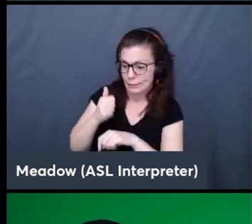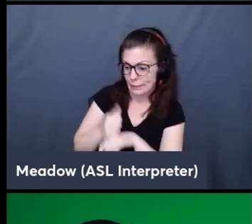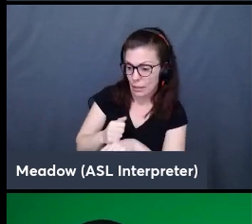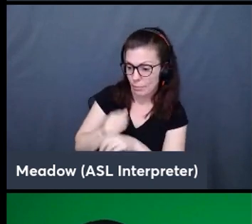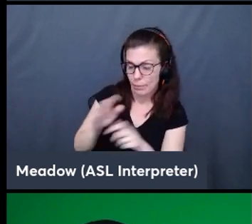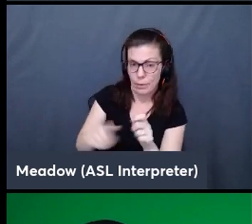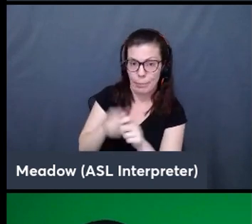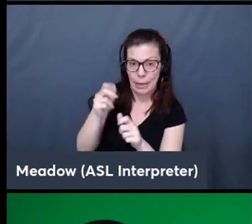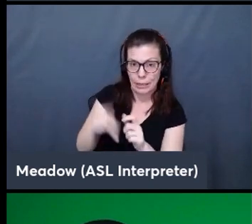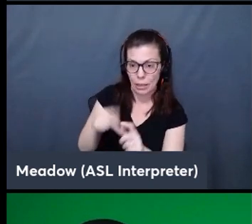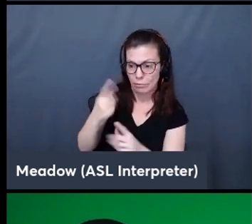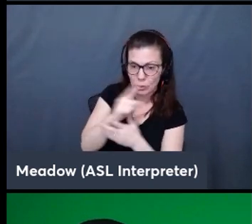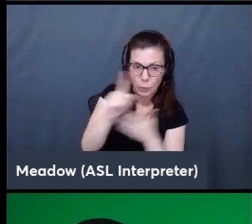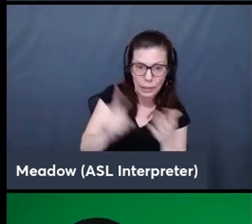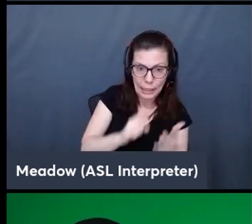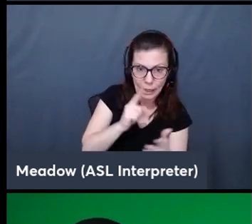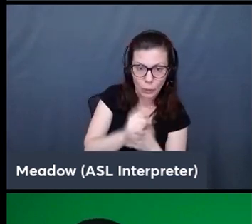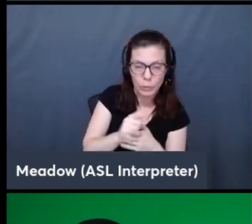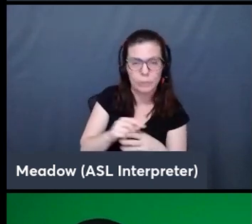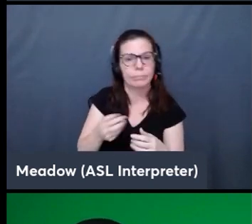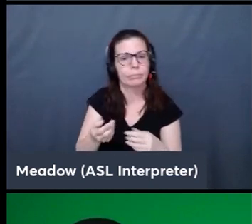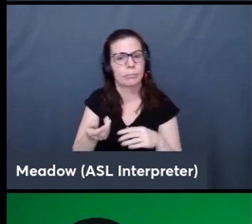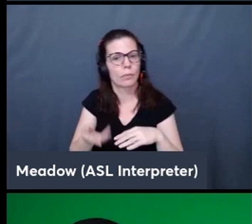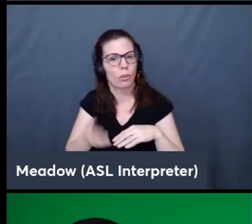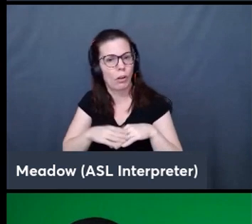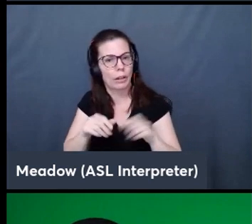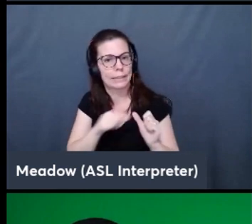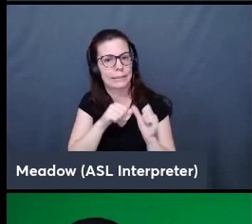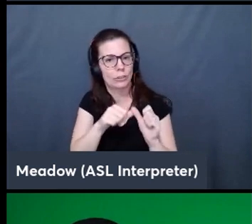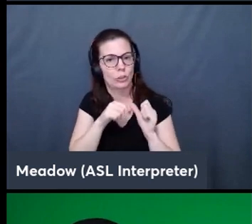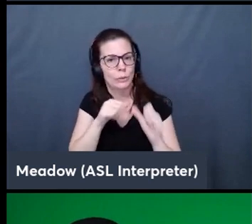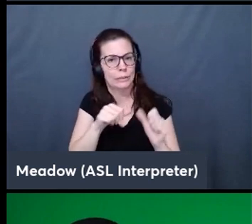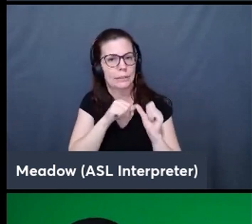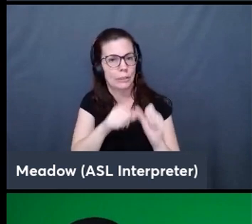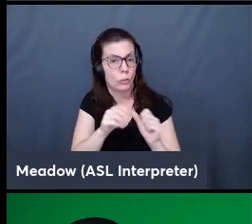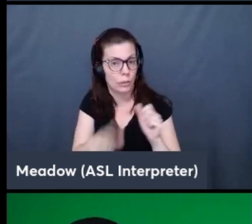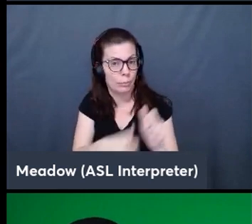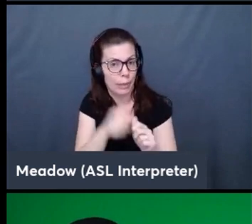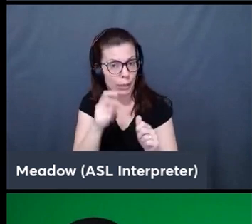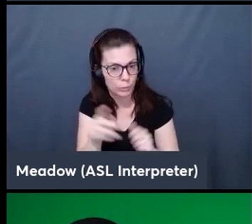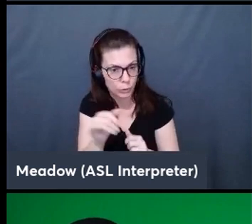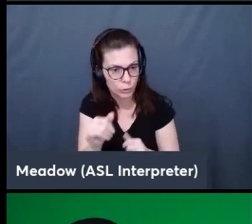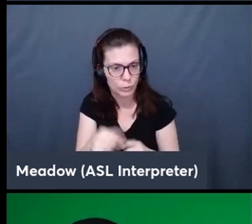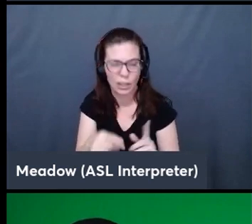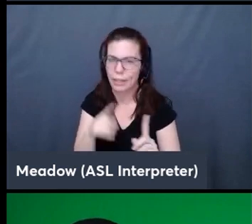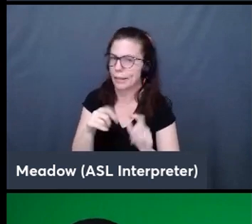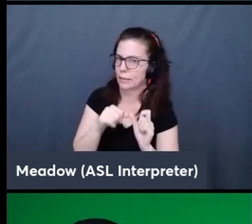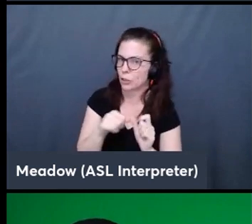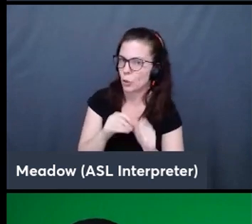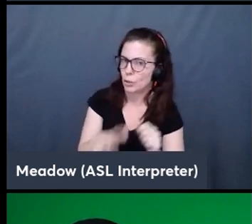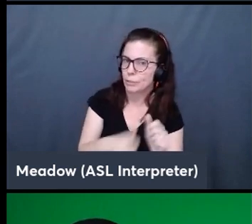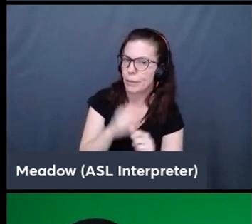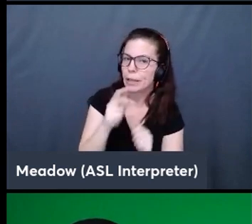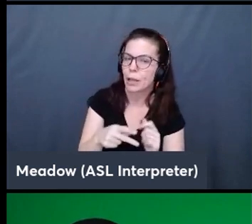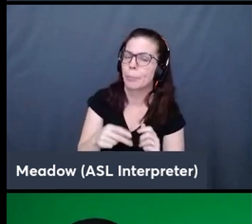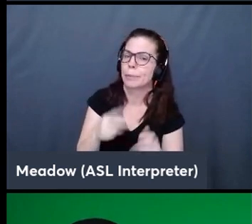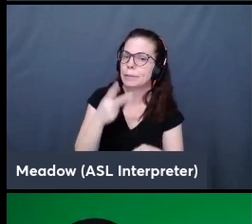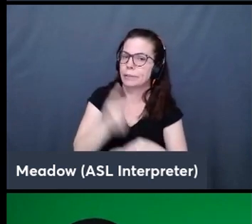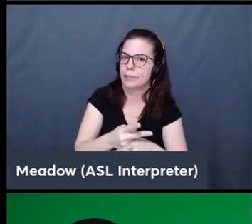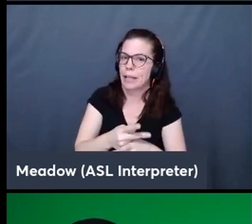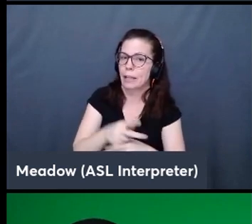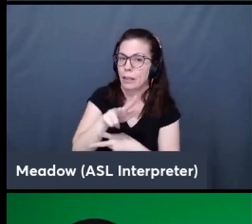frequency to be 1 hour. I'll turn on continuous backups also. And continuous backups are retained for 35